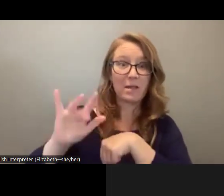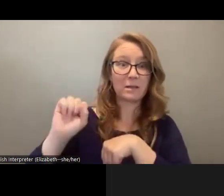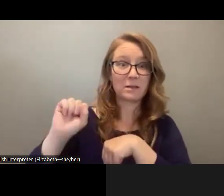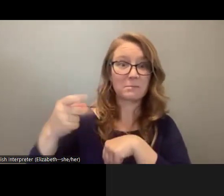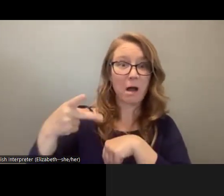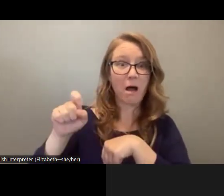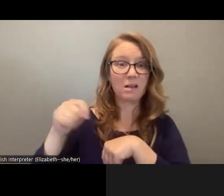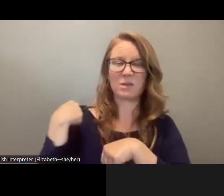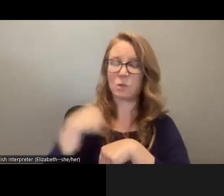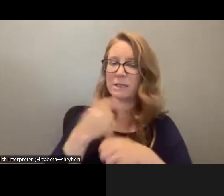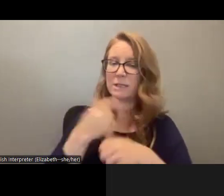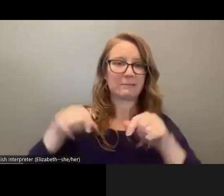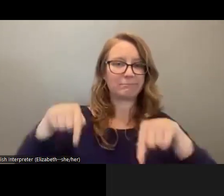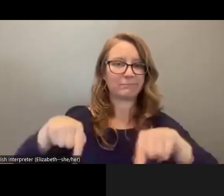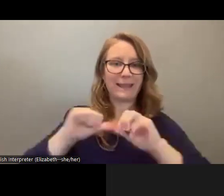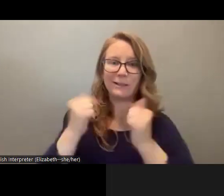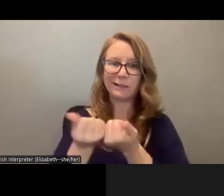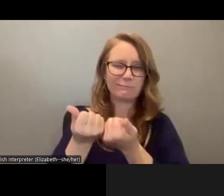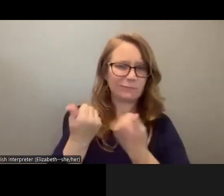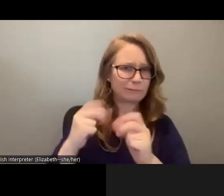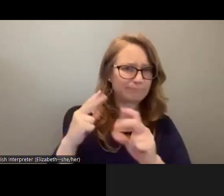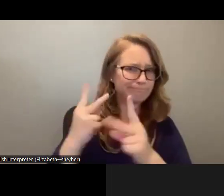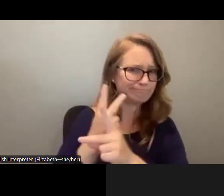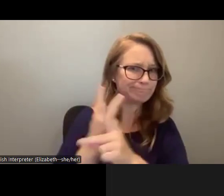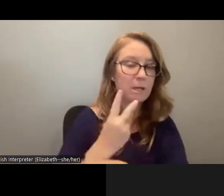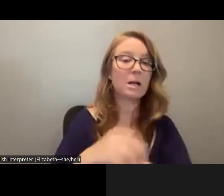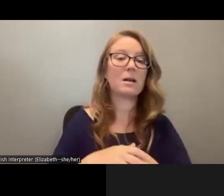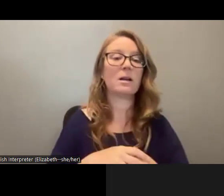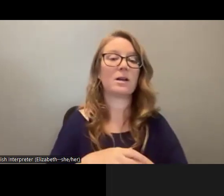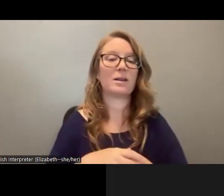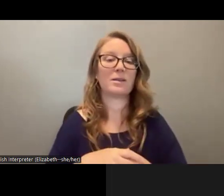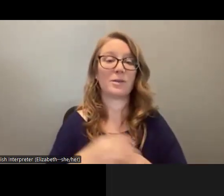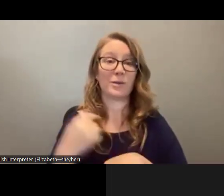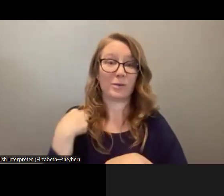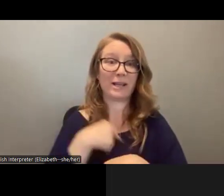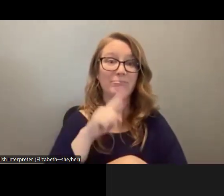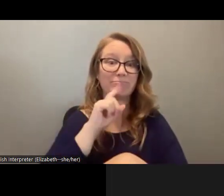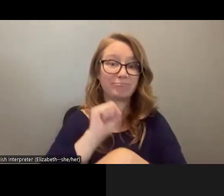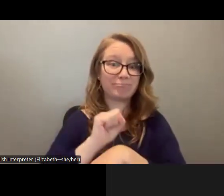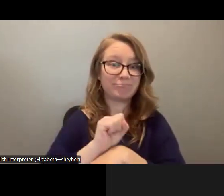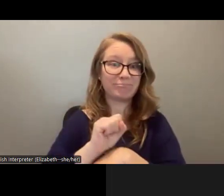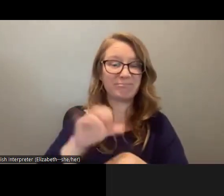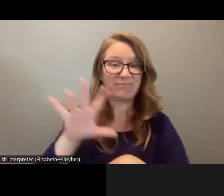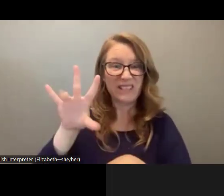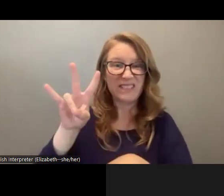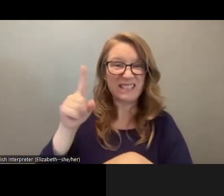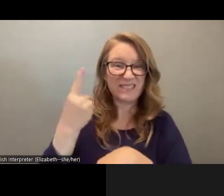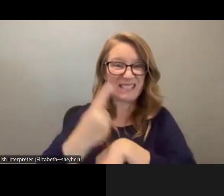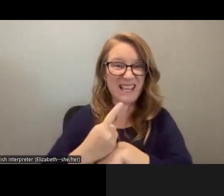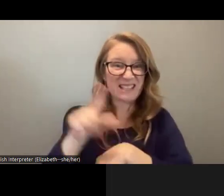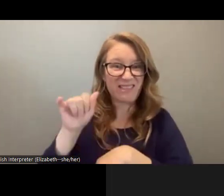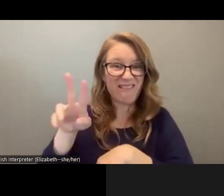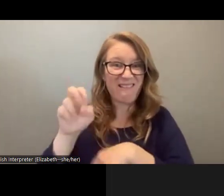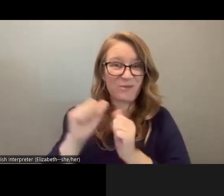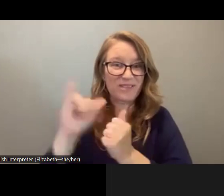that we're working through here as an agency. We are literally, right, 57 days live with the